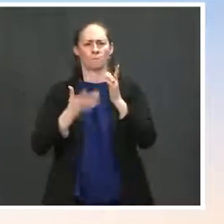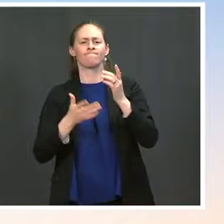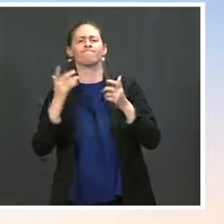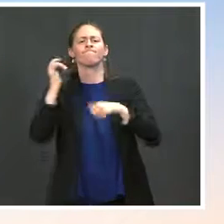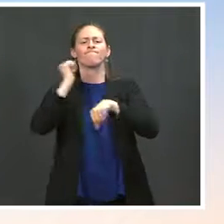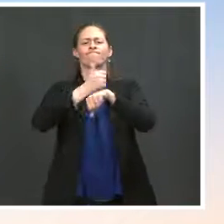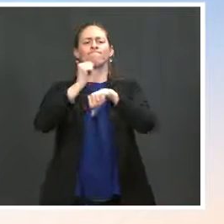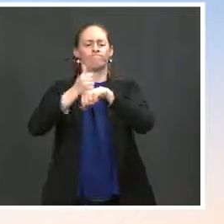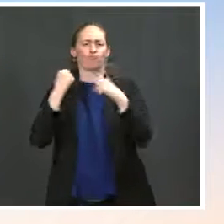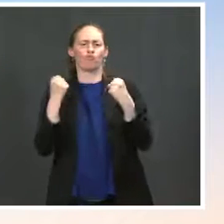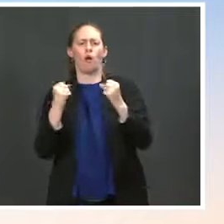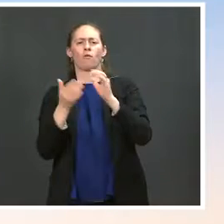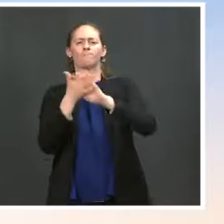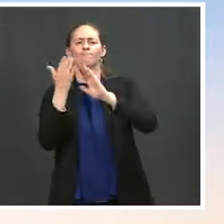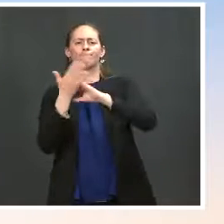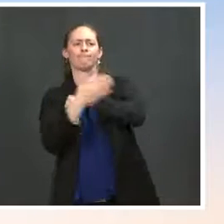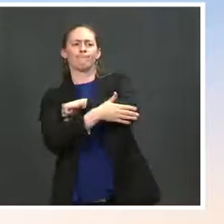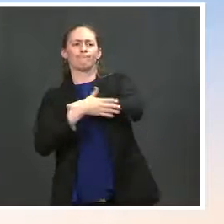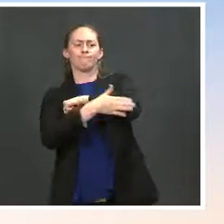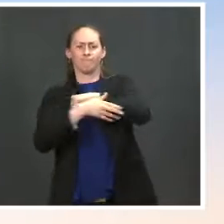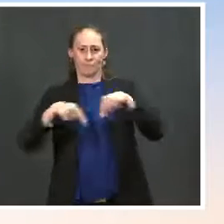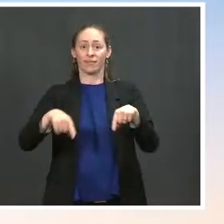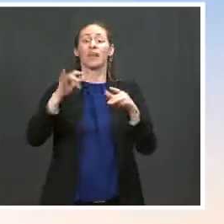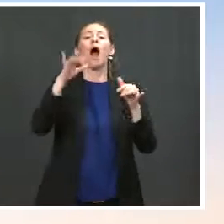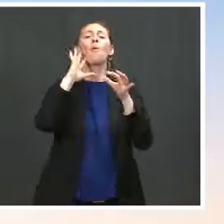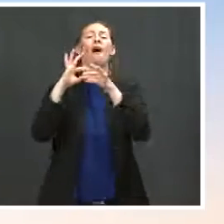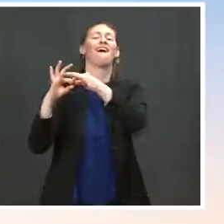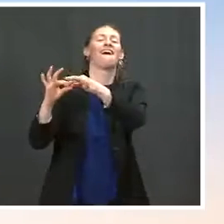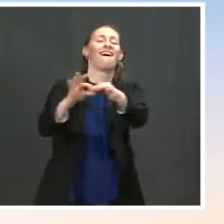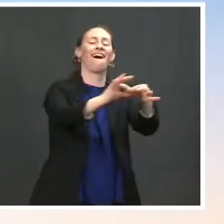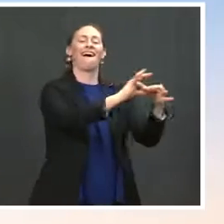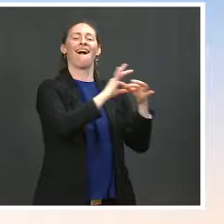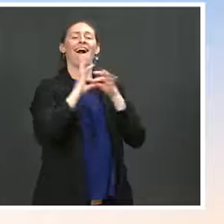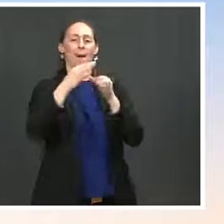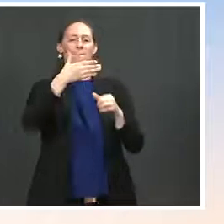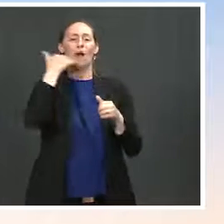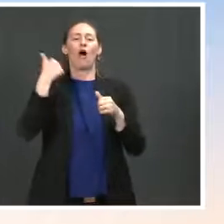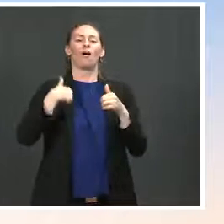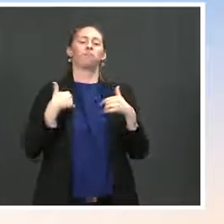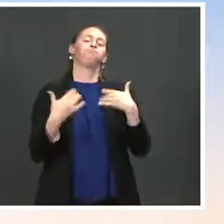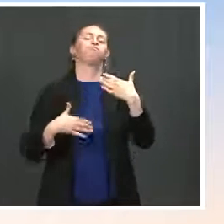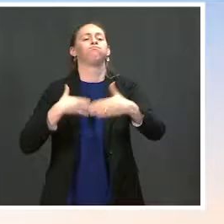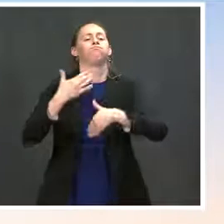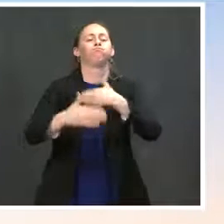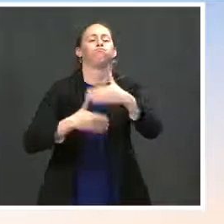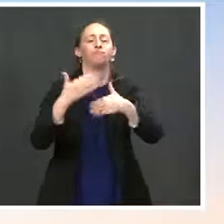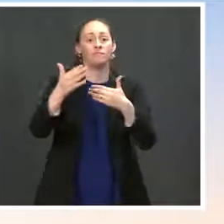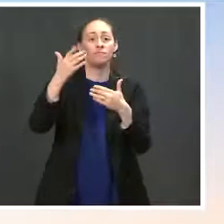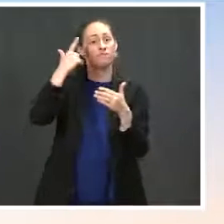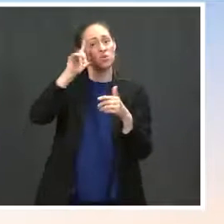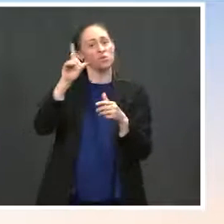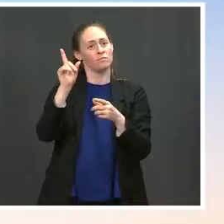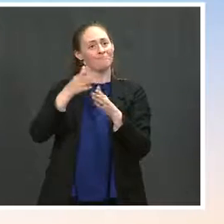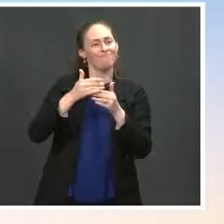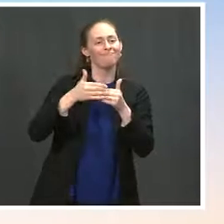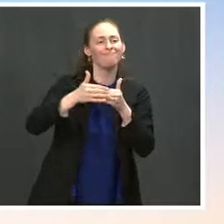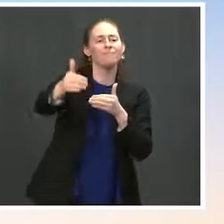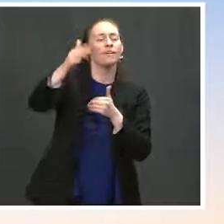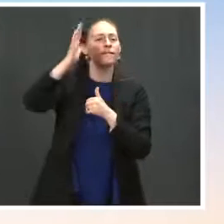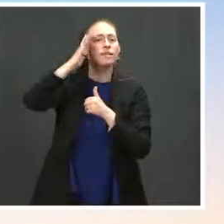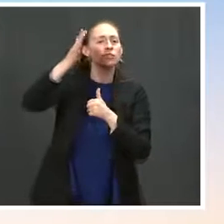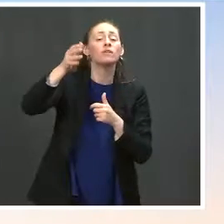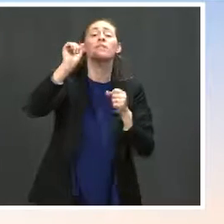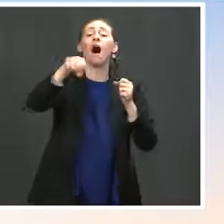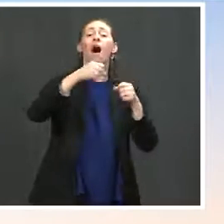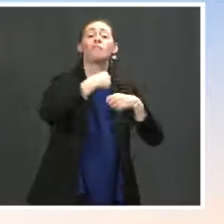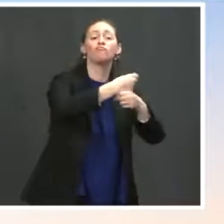propel us. That is how we lead and move forward in manufacturing and exports of clean energy